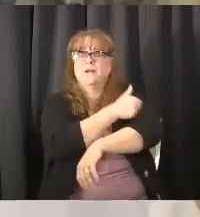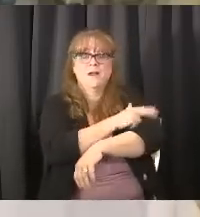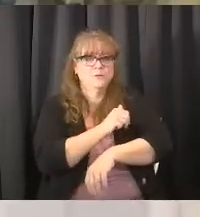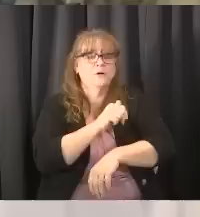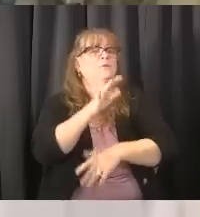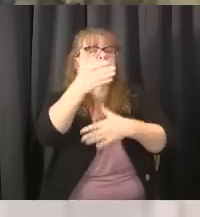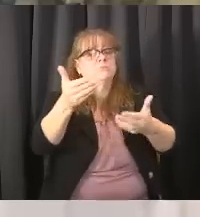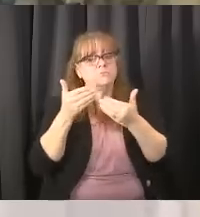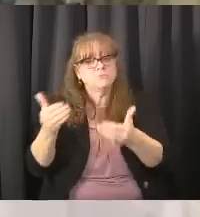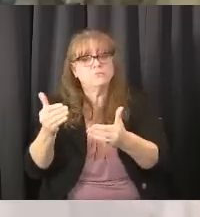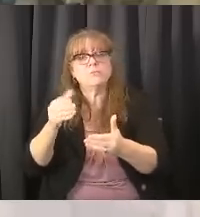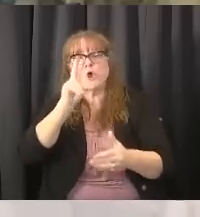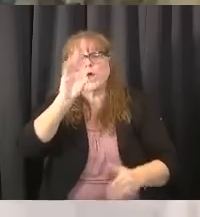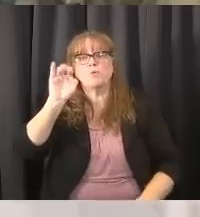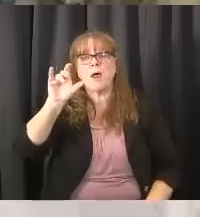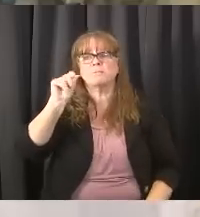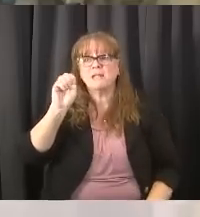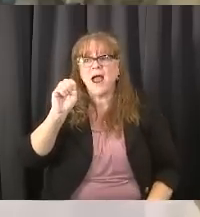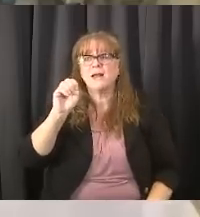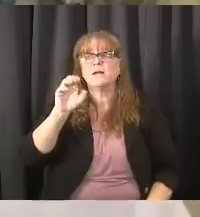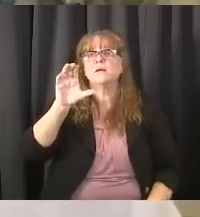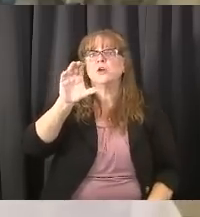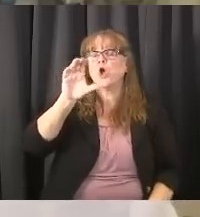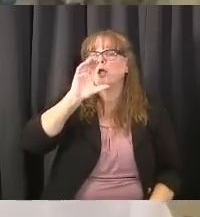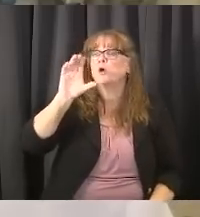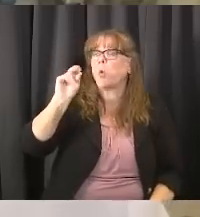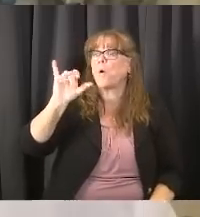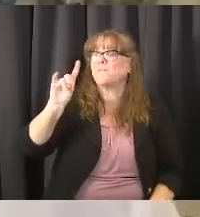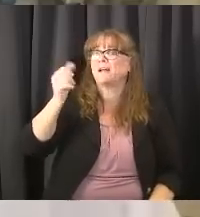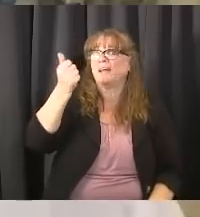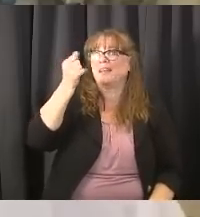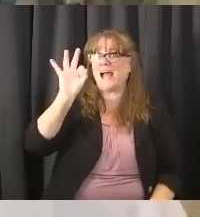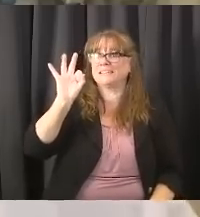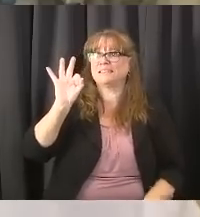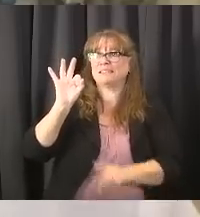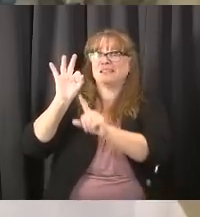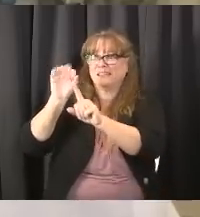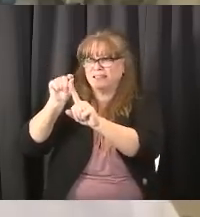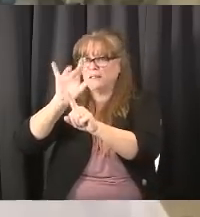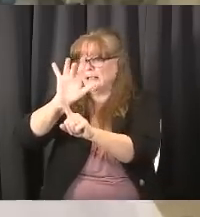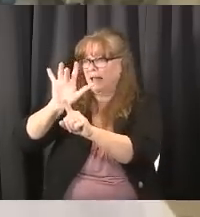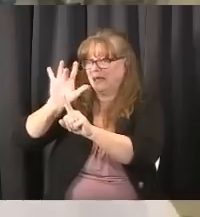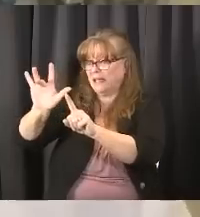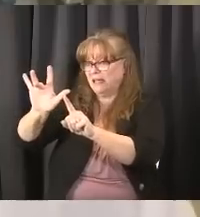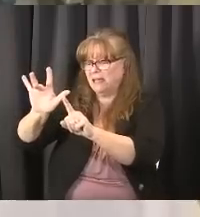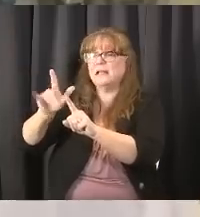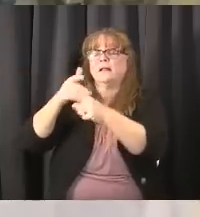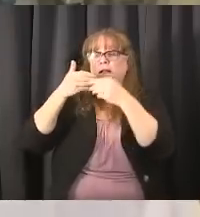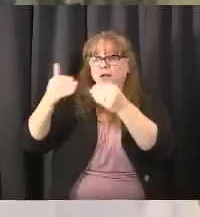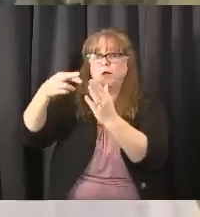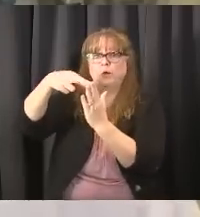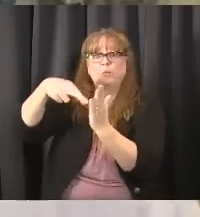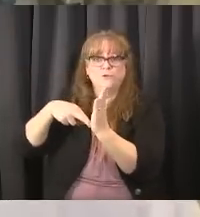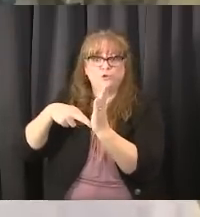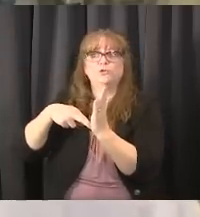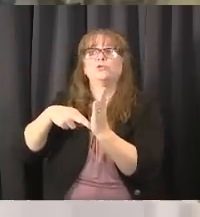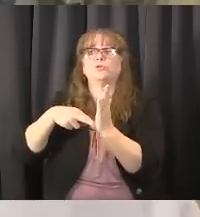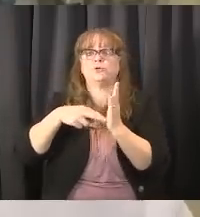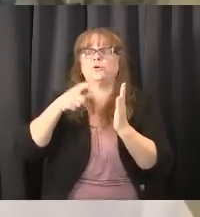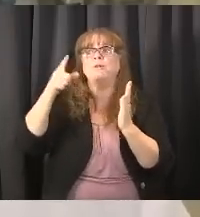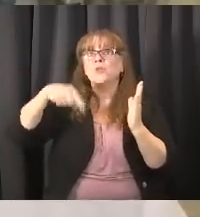register for vaccination. And if you are over 70 and in the state of Colorado, we will randomize you to begin